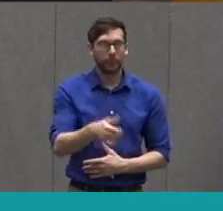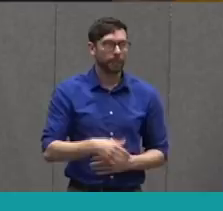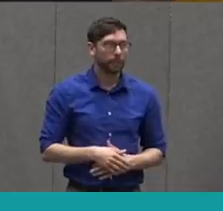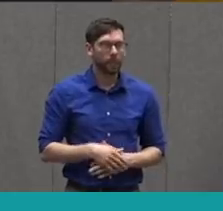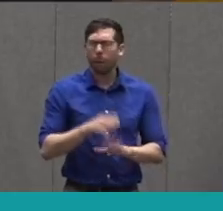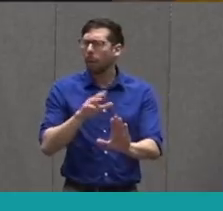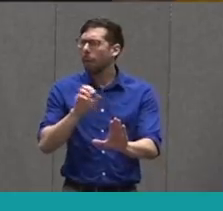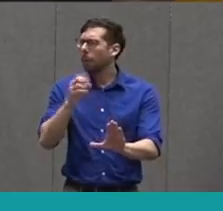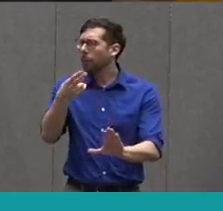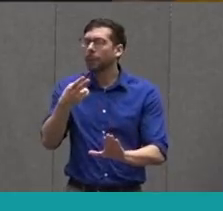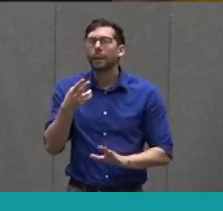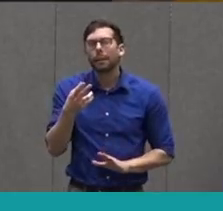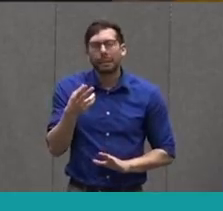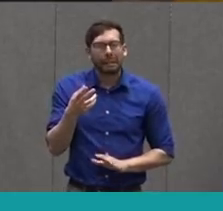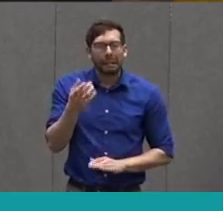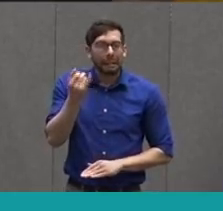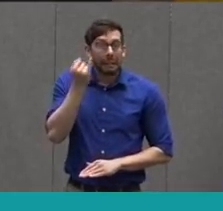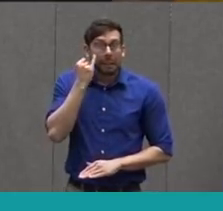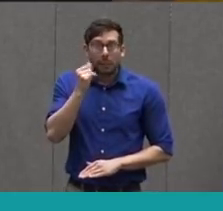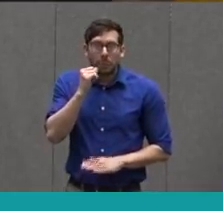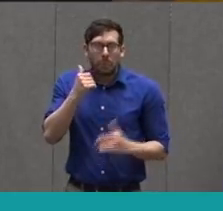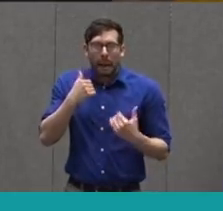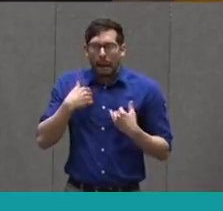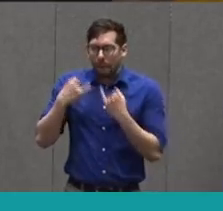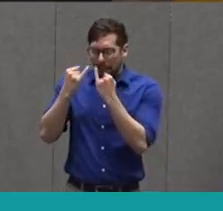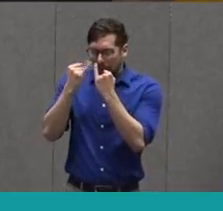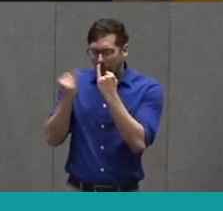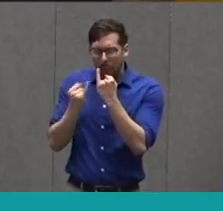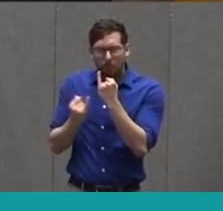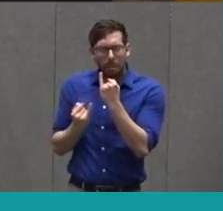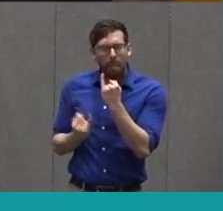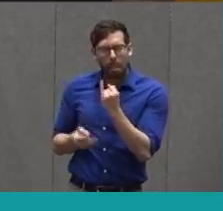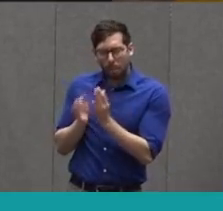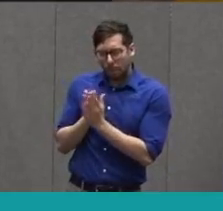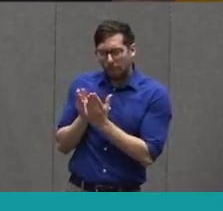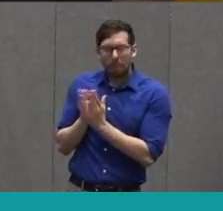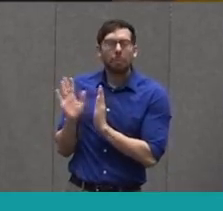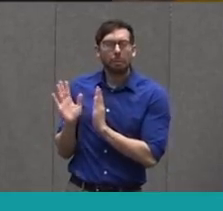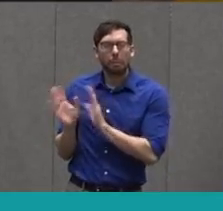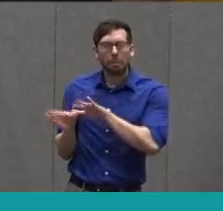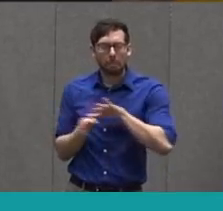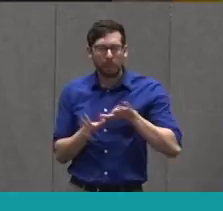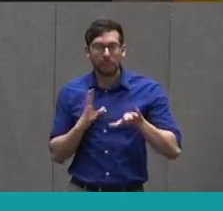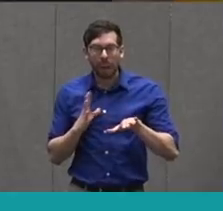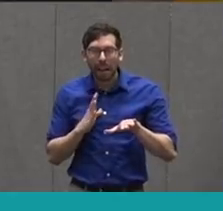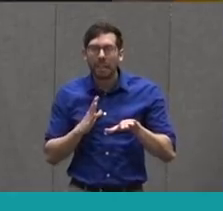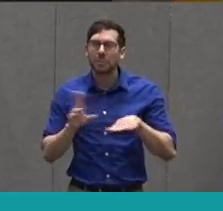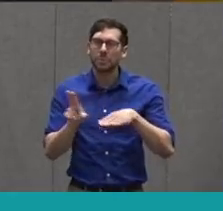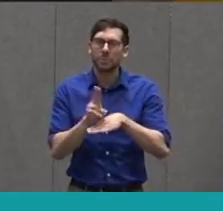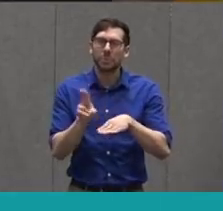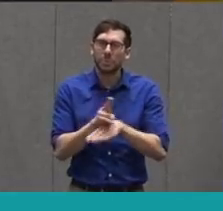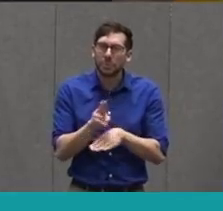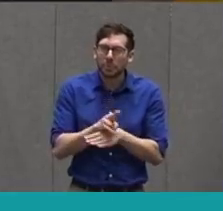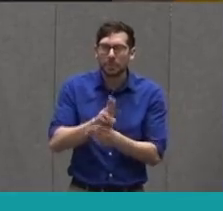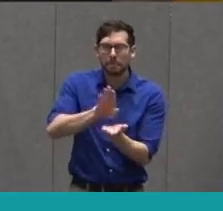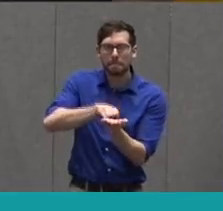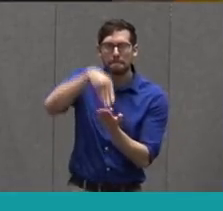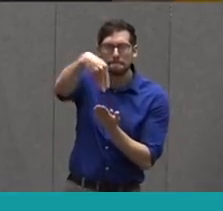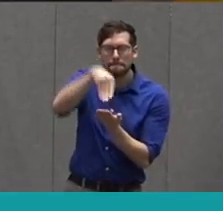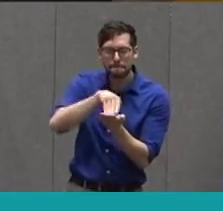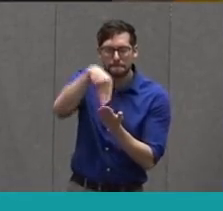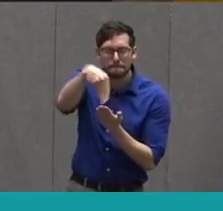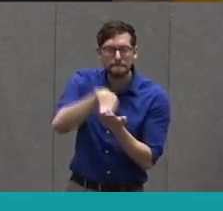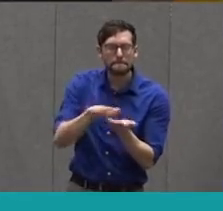maybe somebody at home has a legal pad like this. Sometimes legal pads are white, but sometimes they're kind of yellow. And so this would